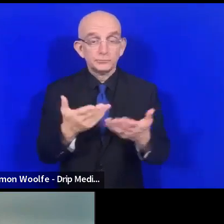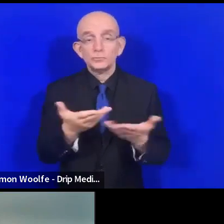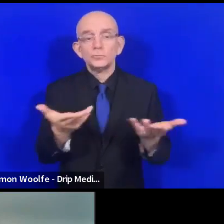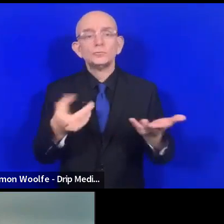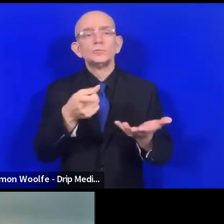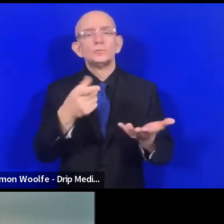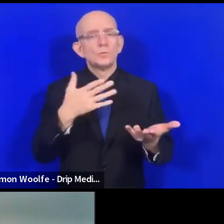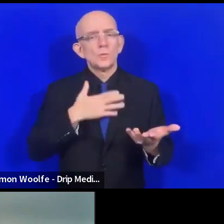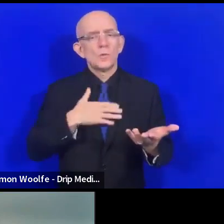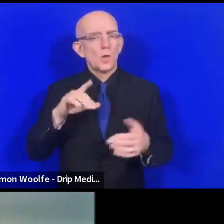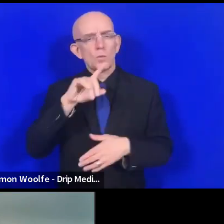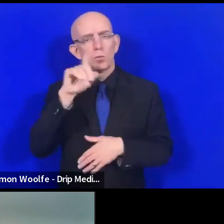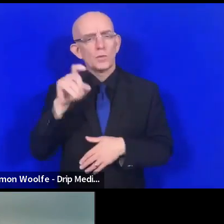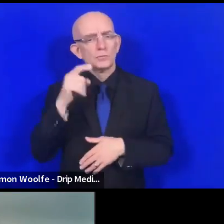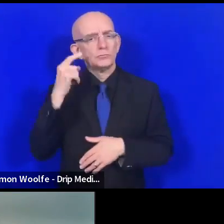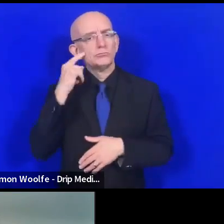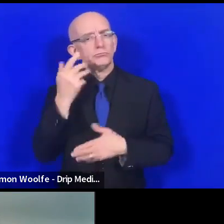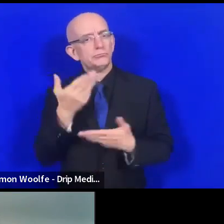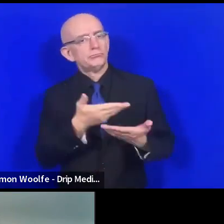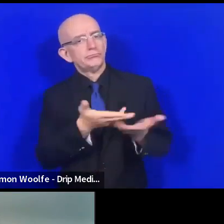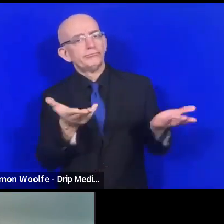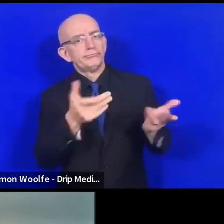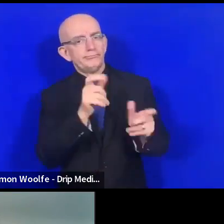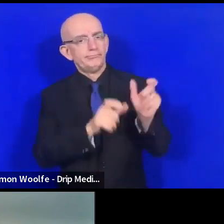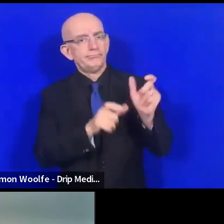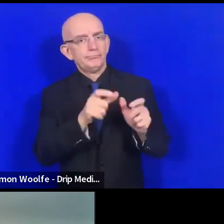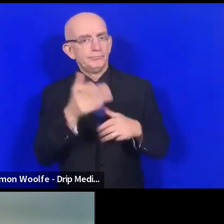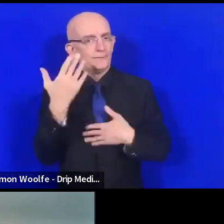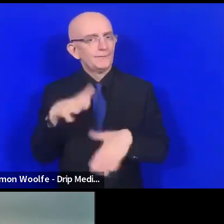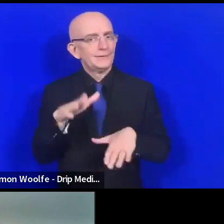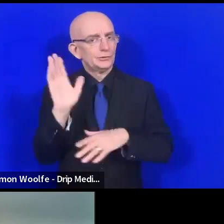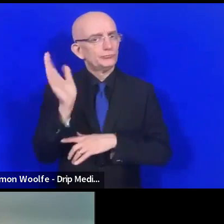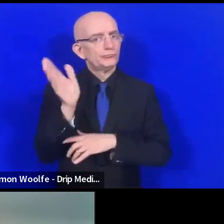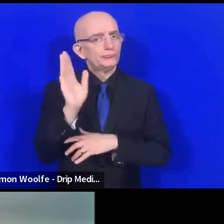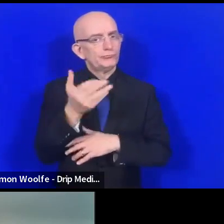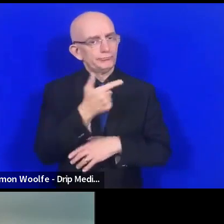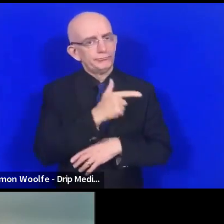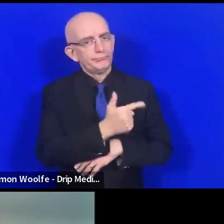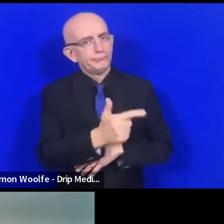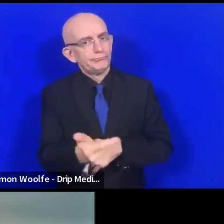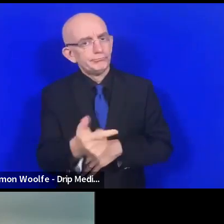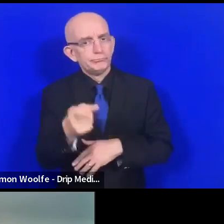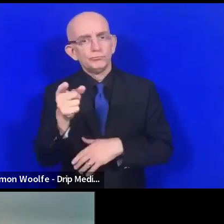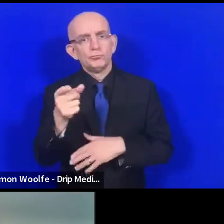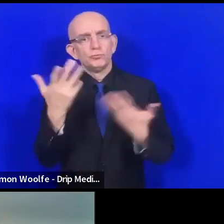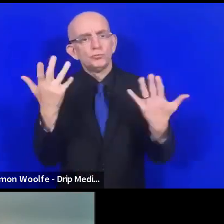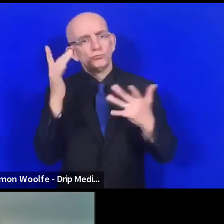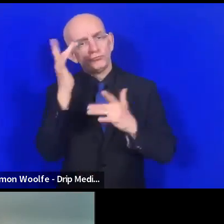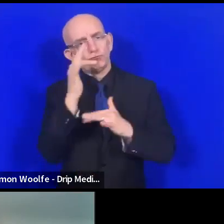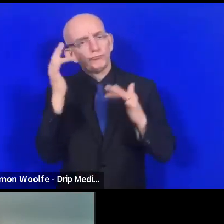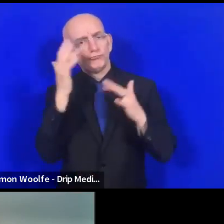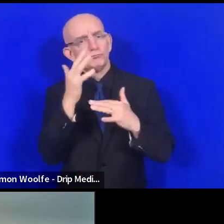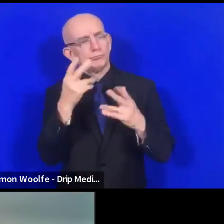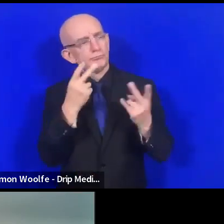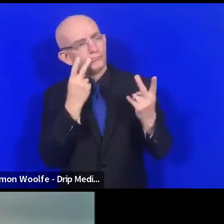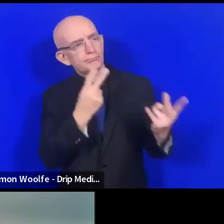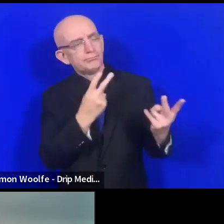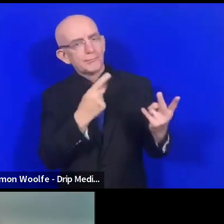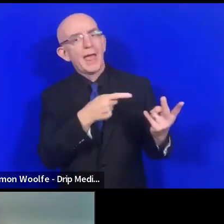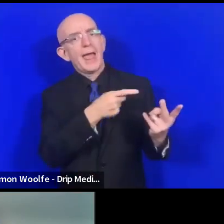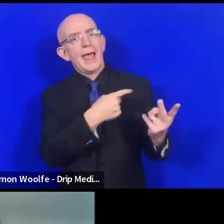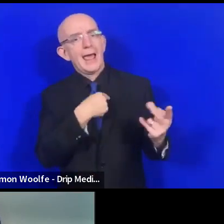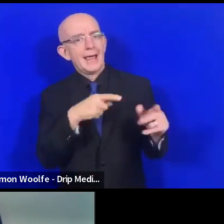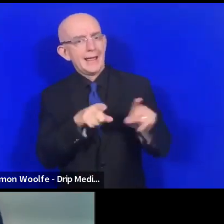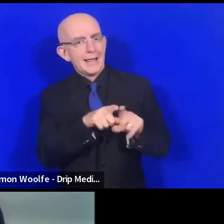who've spoken today? What reflections do you have? What experiences do you want to share about your participation